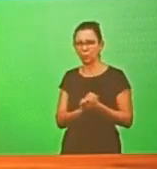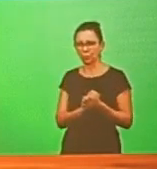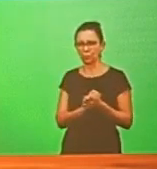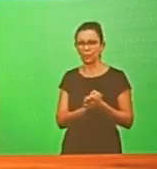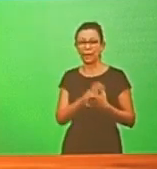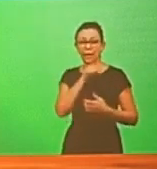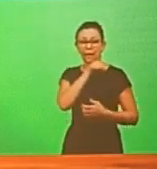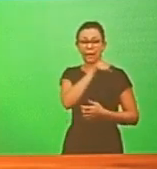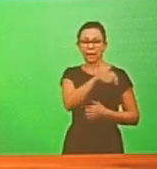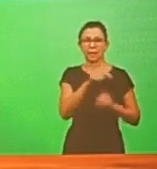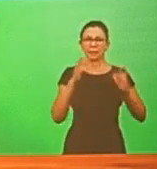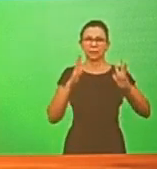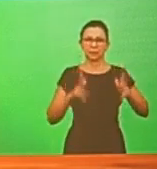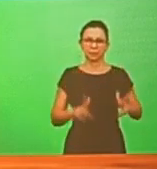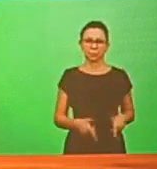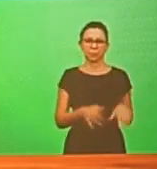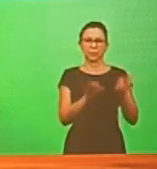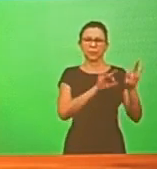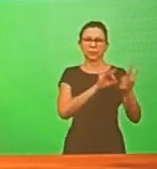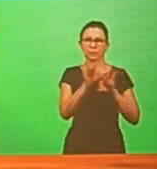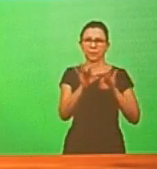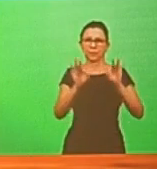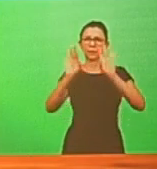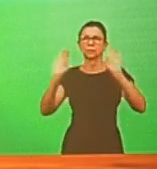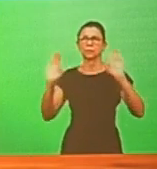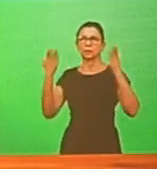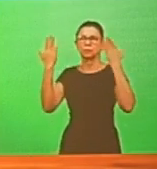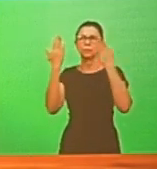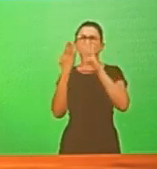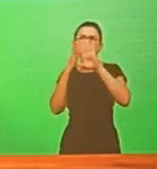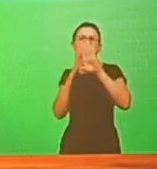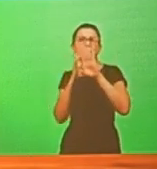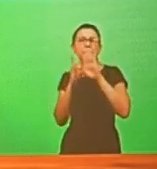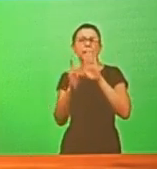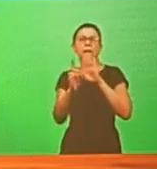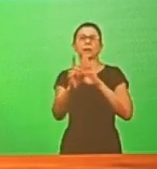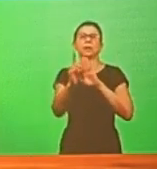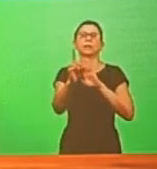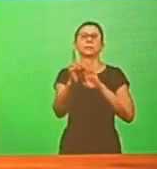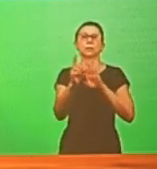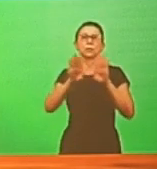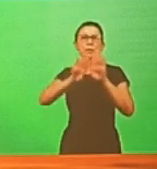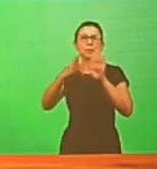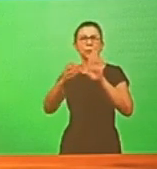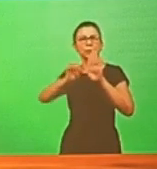And while they went to buy, the bridegroom came, and those who were ready